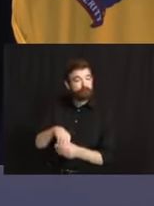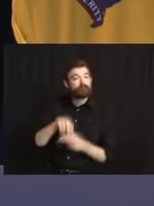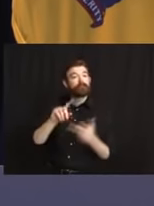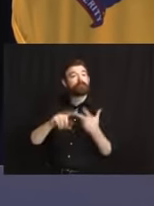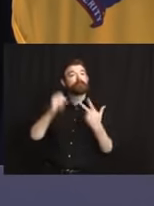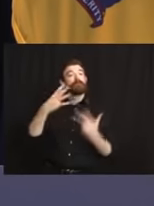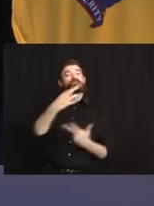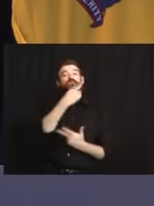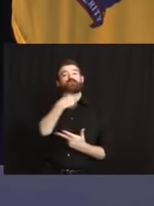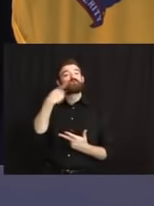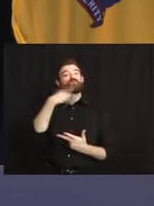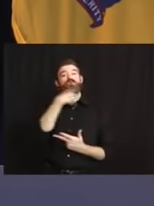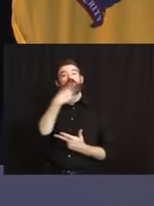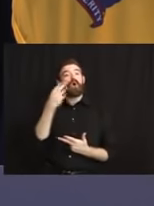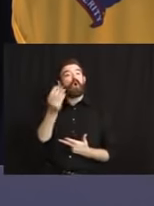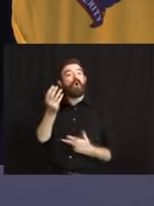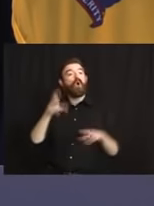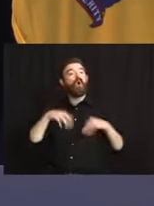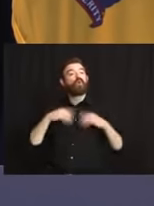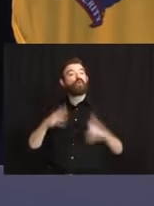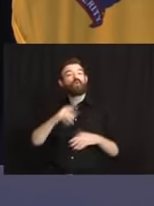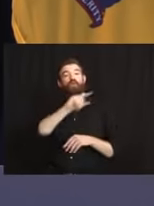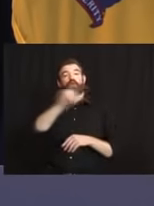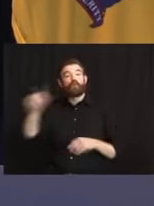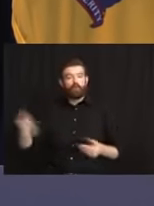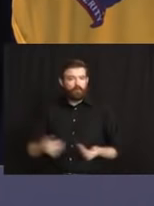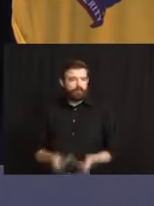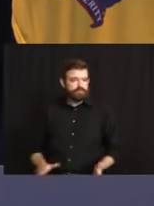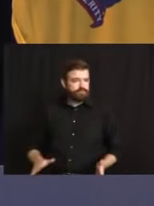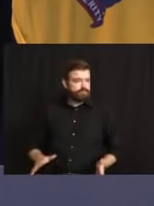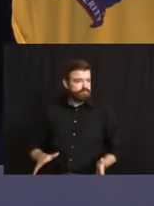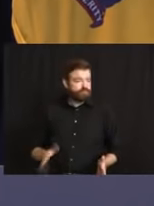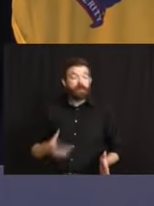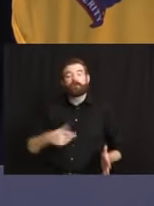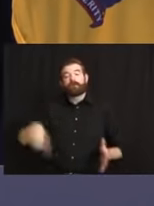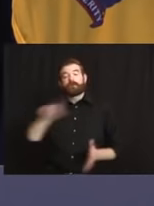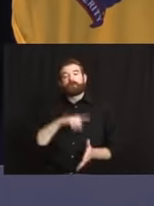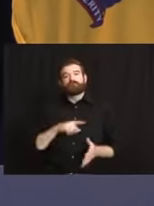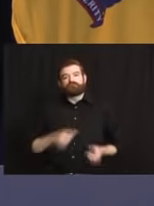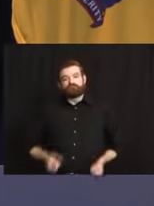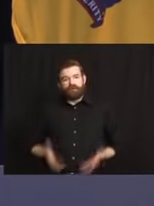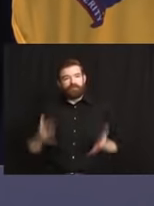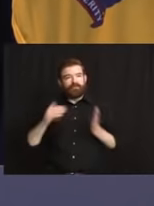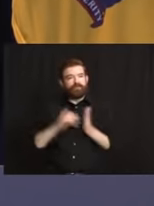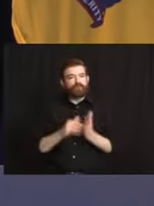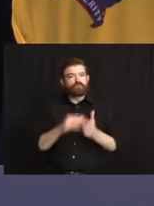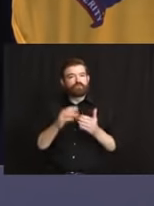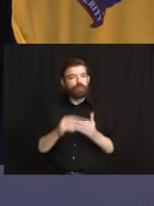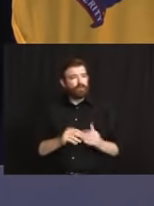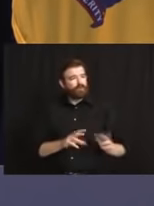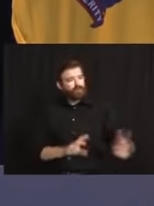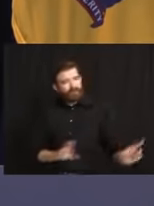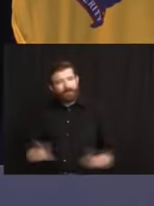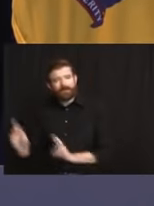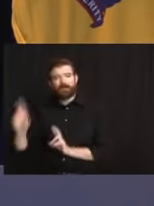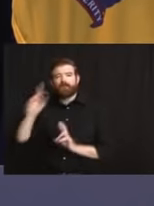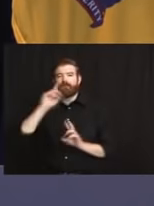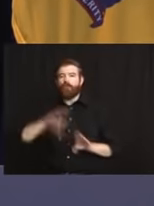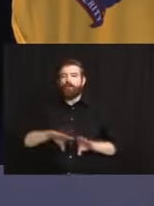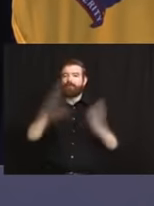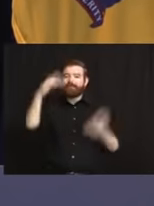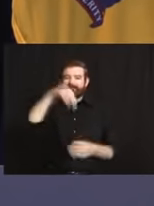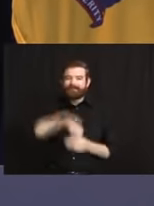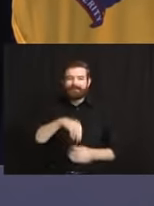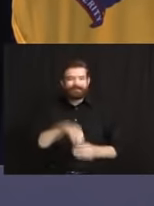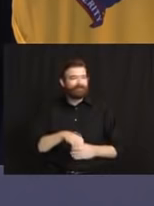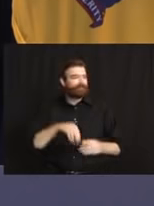distancing measures and restocked food to prepare for the opening on Thursday, only to be devastated by this about face from yesterday. We've heard